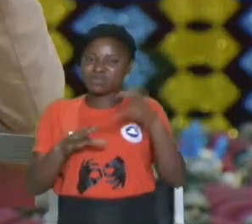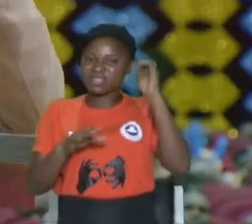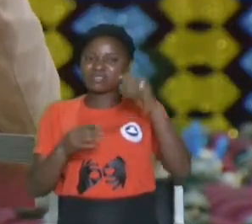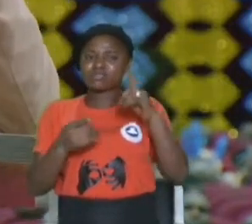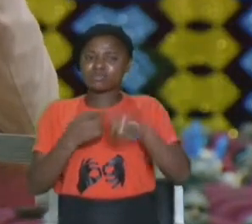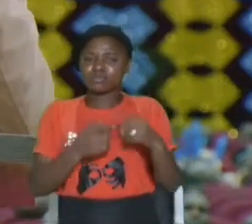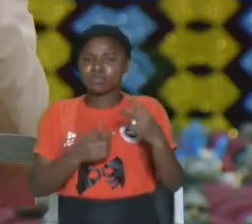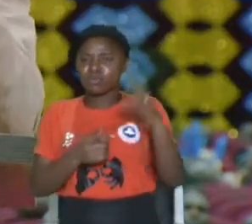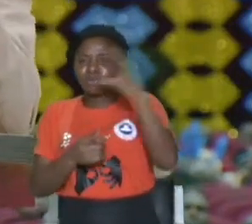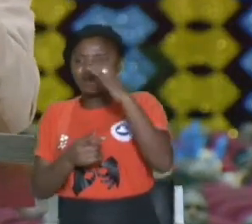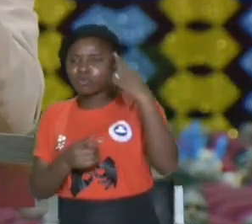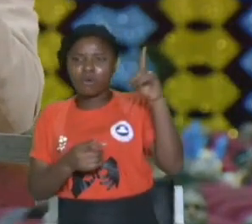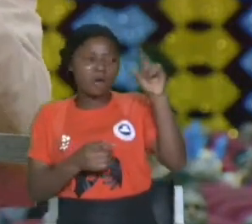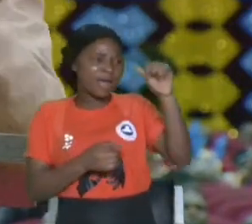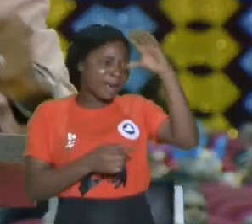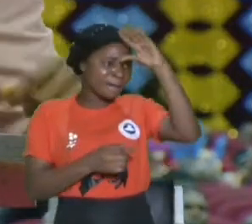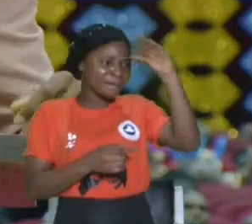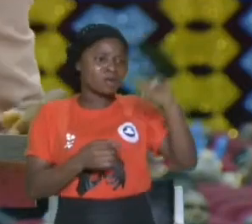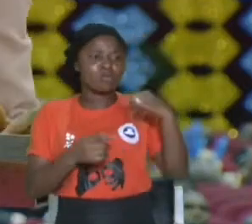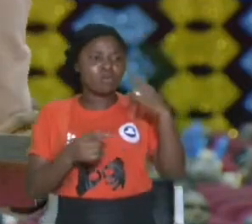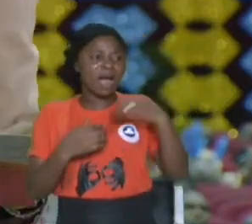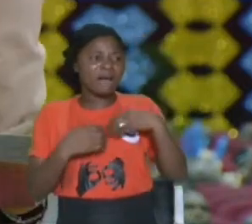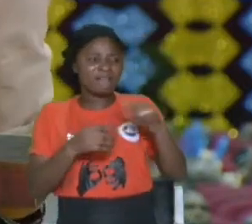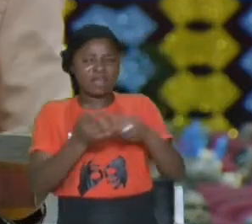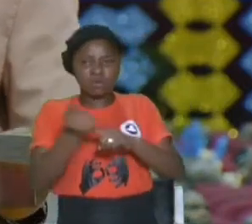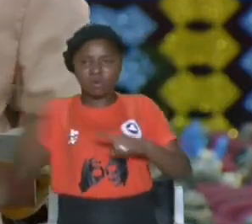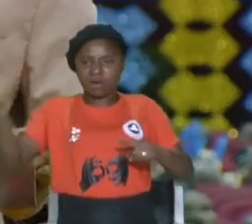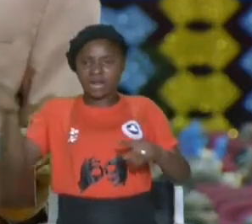for a man who has a rod in his hand.